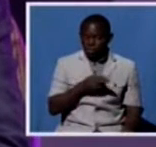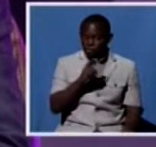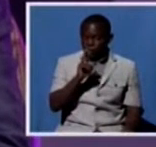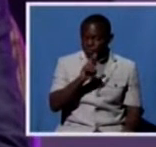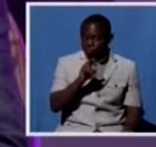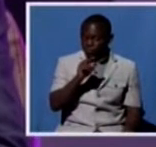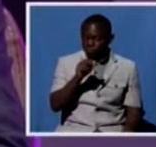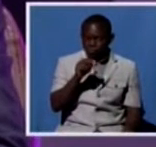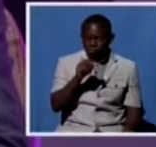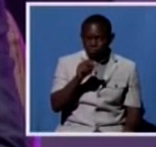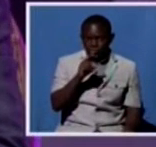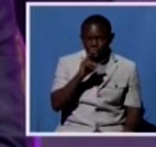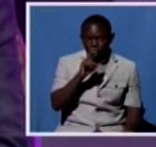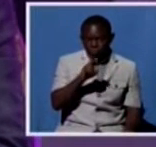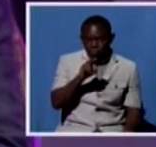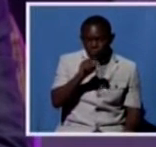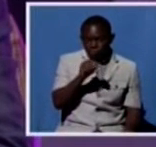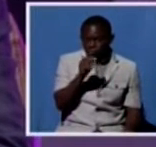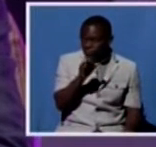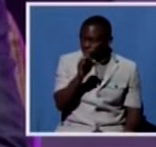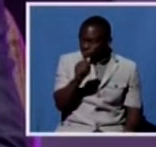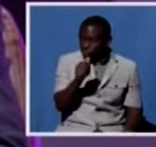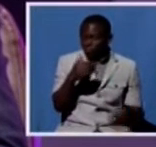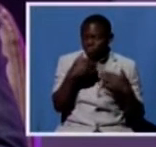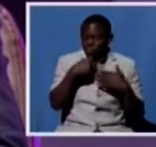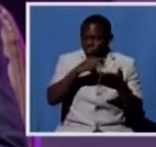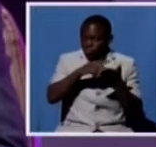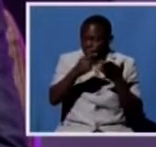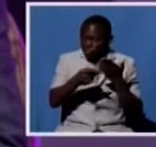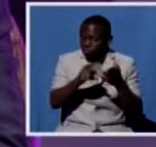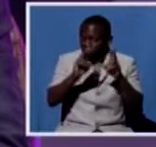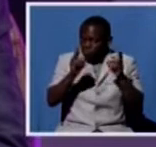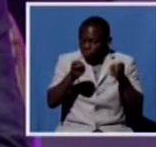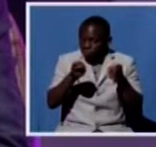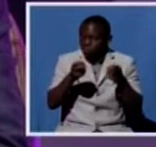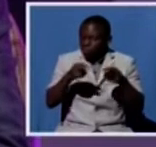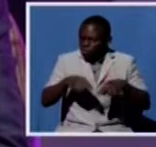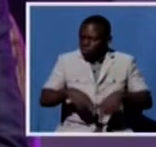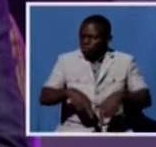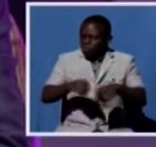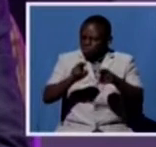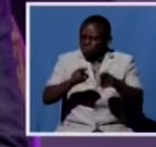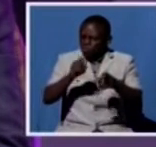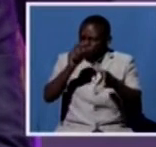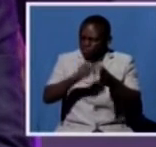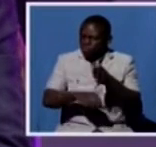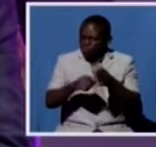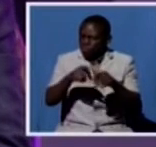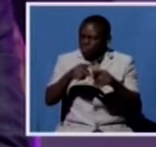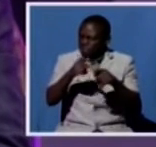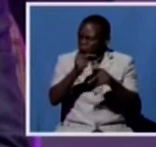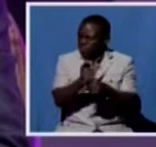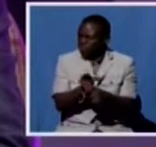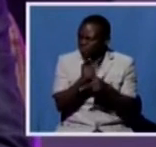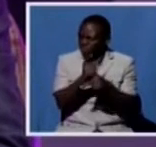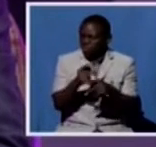we are calling Rotomap. This is the Road Tolling Maintenance Program. The idea of that initiative is actually to respond